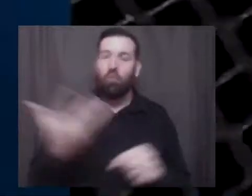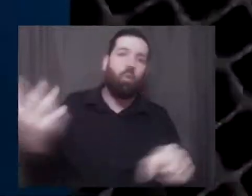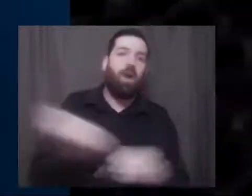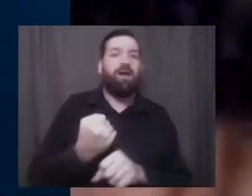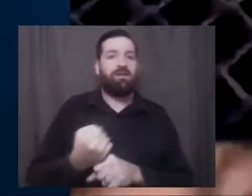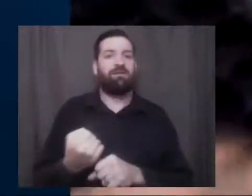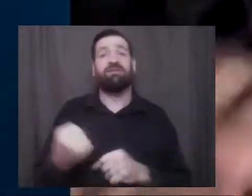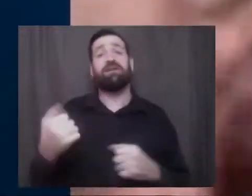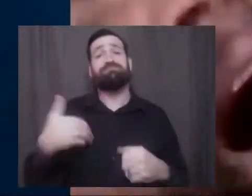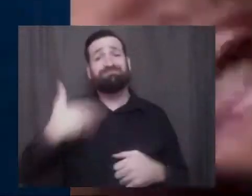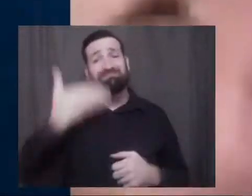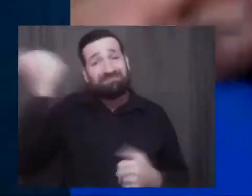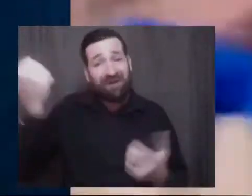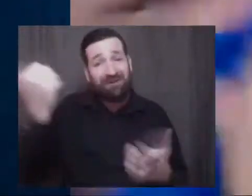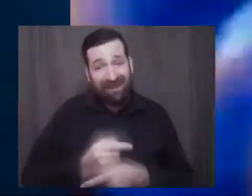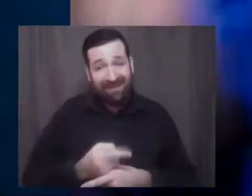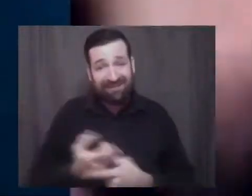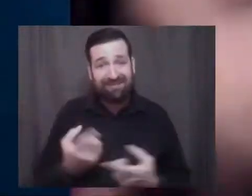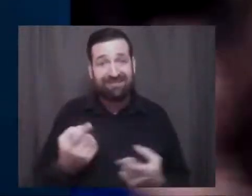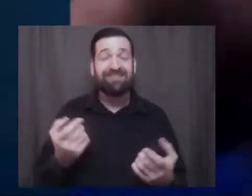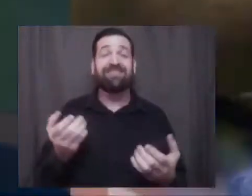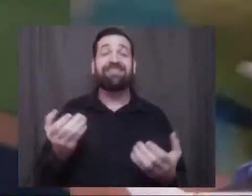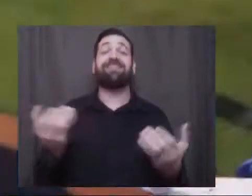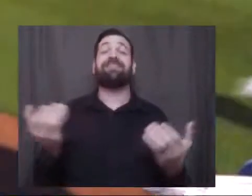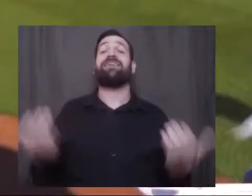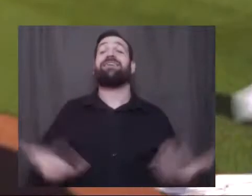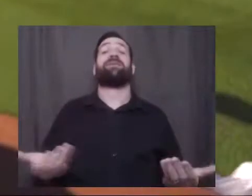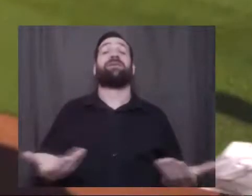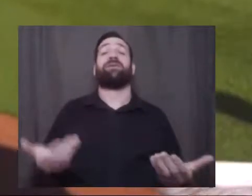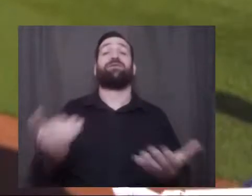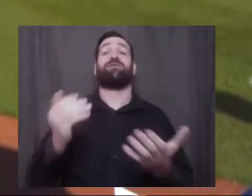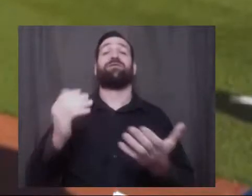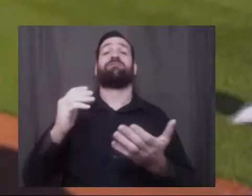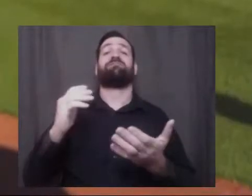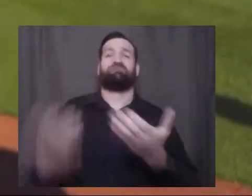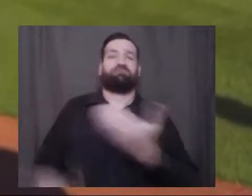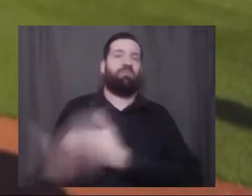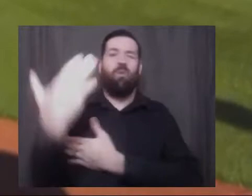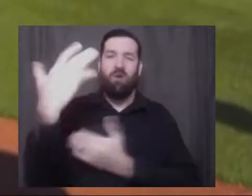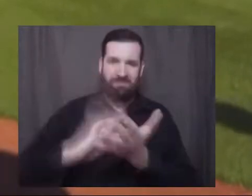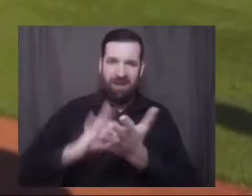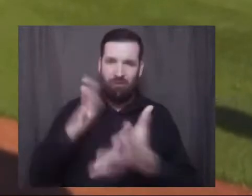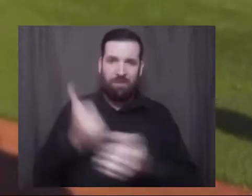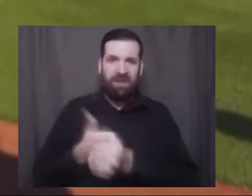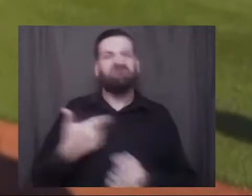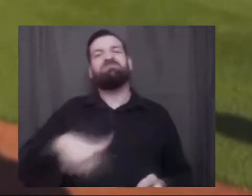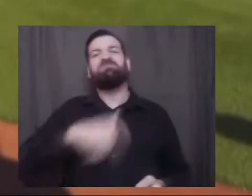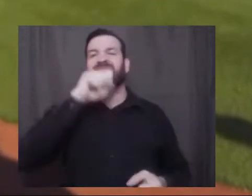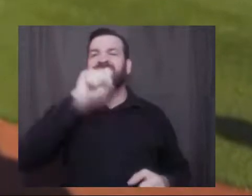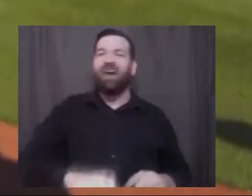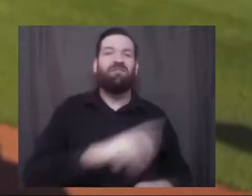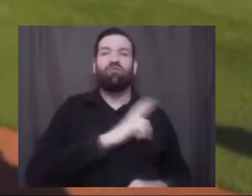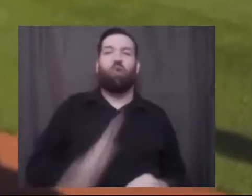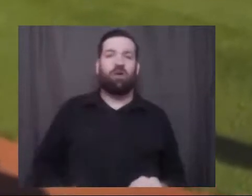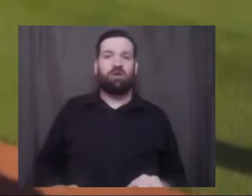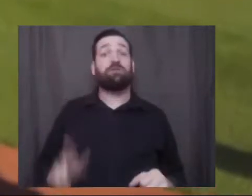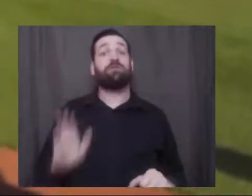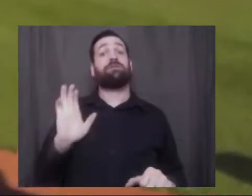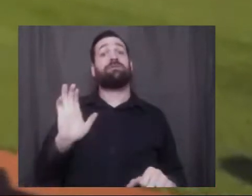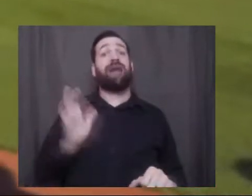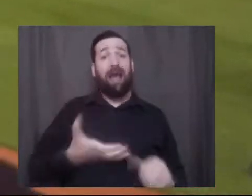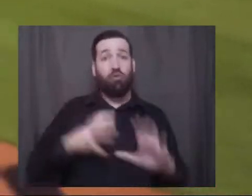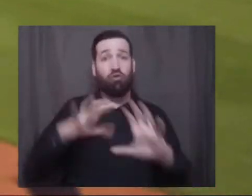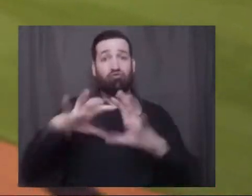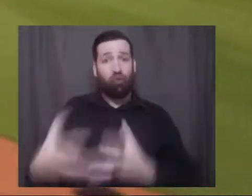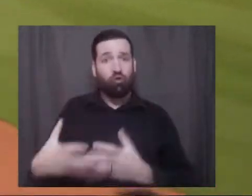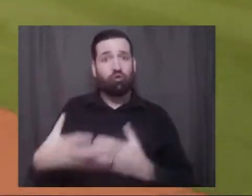right? So here at Morning Medical Update, so we all love the Royals too, as you know, and so our crew shared their